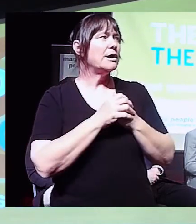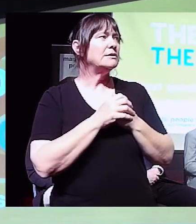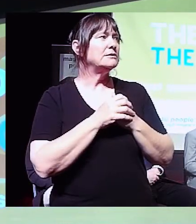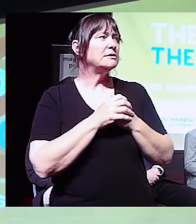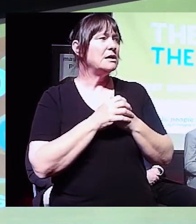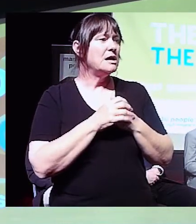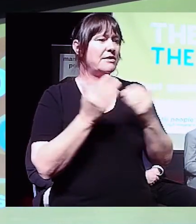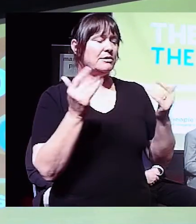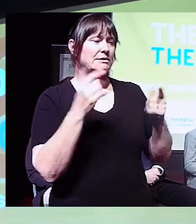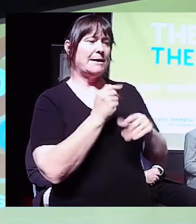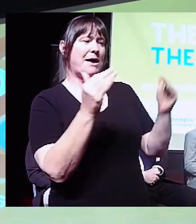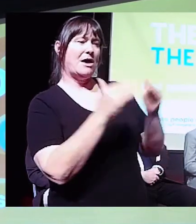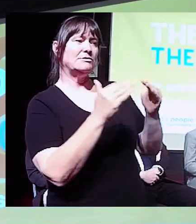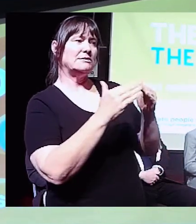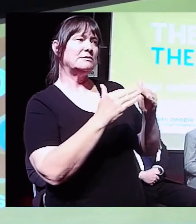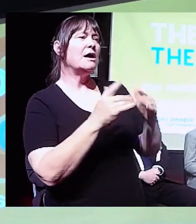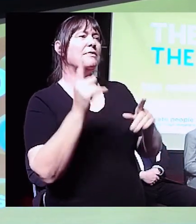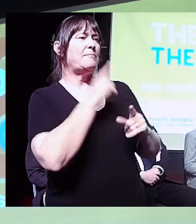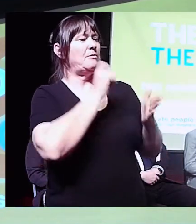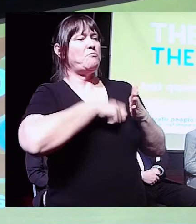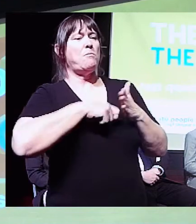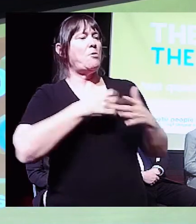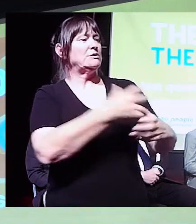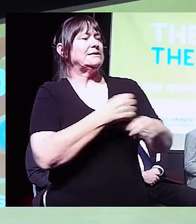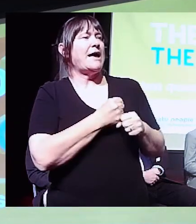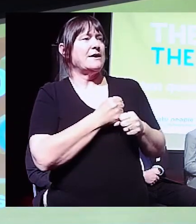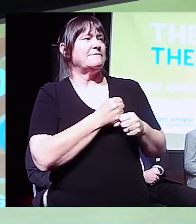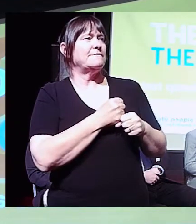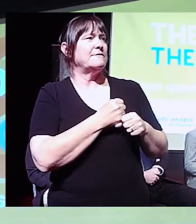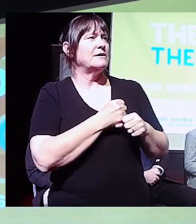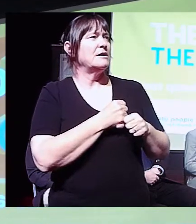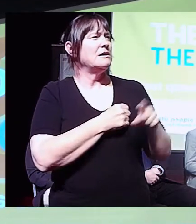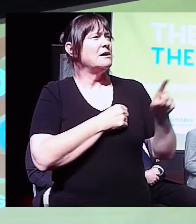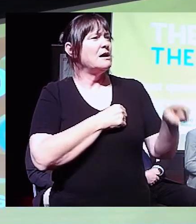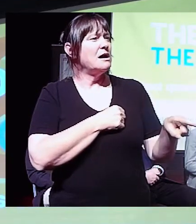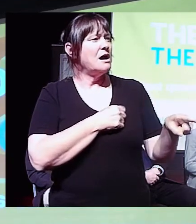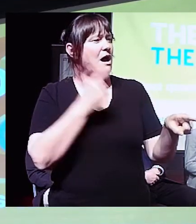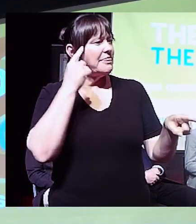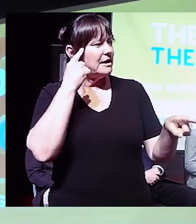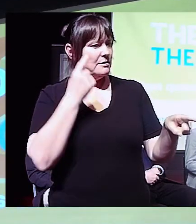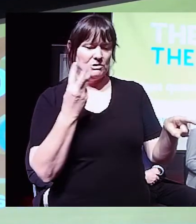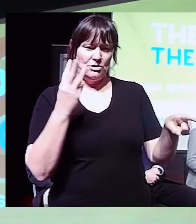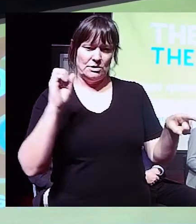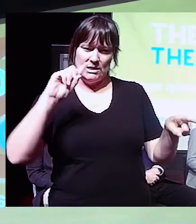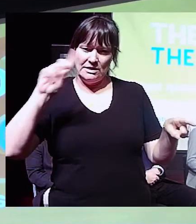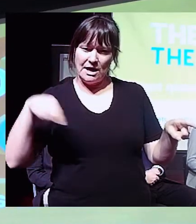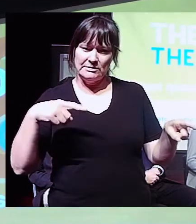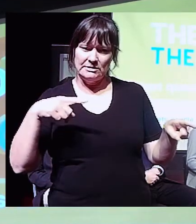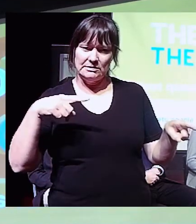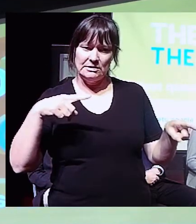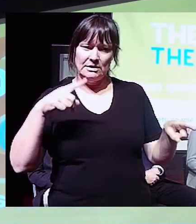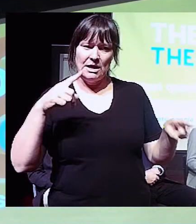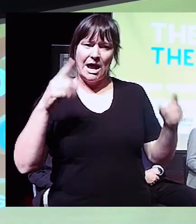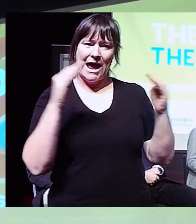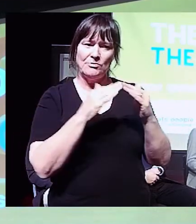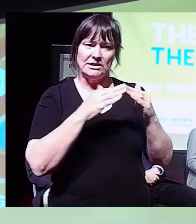are empty. I hope to be proved wrong that there are 30,000 empty houses in New Zealand owned by overseas people. If they